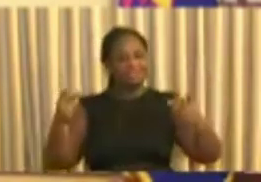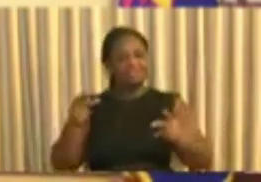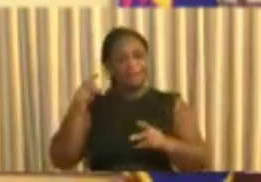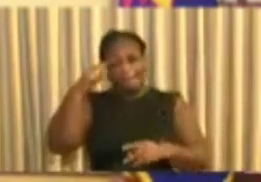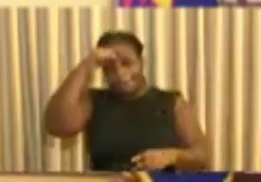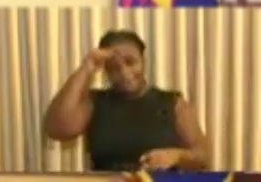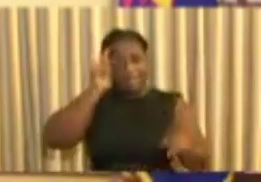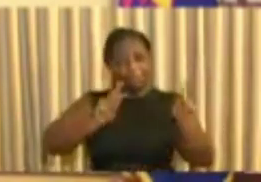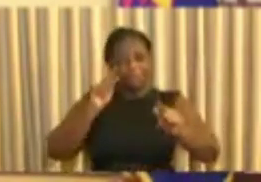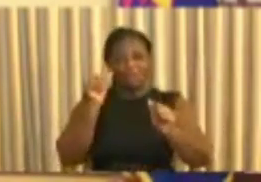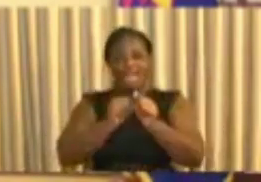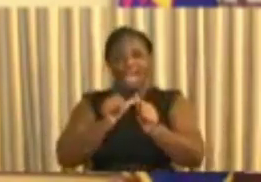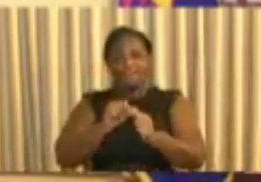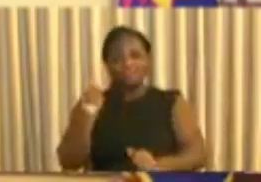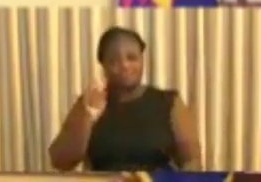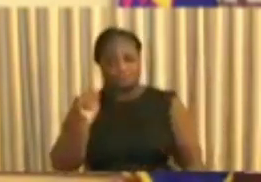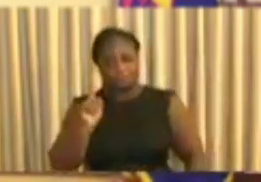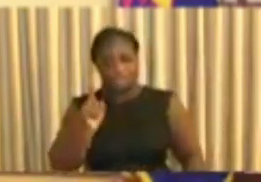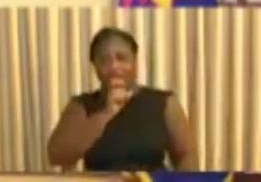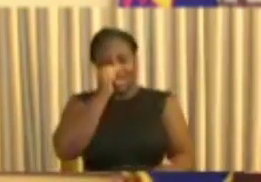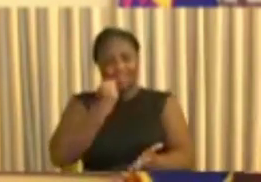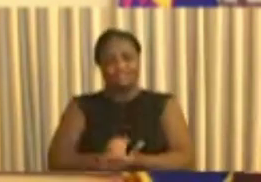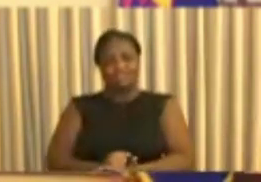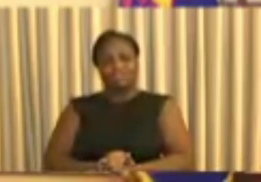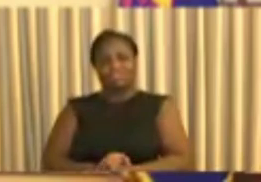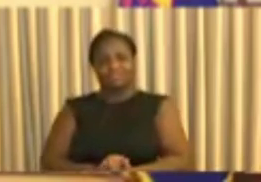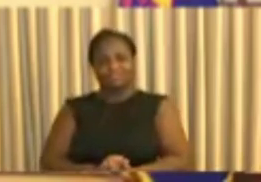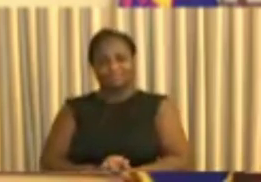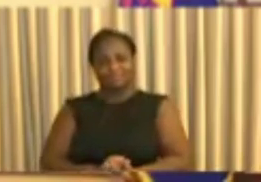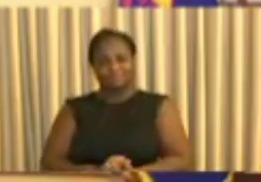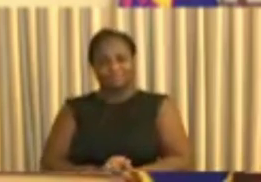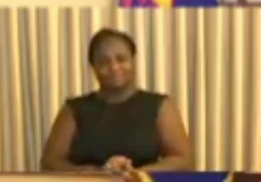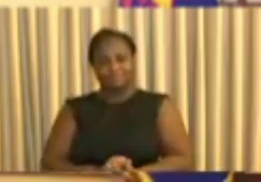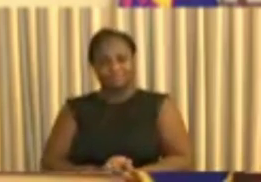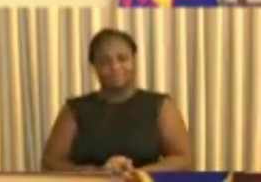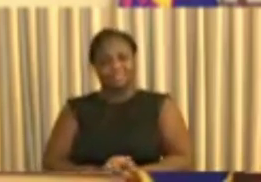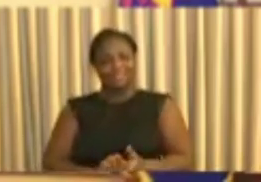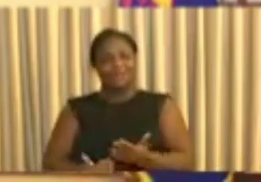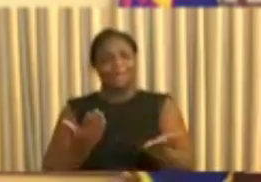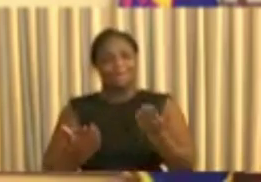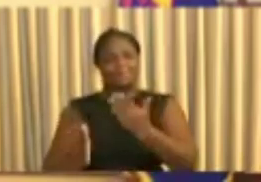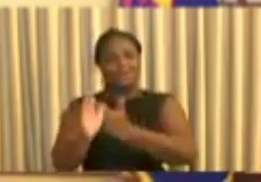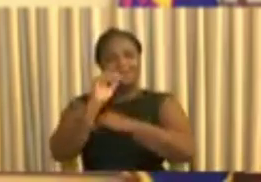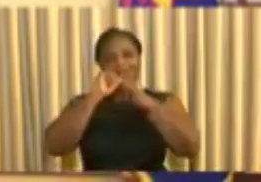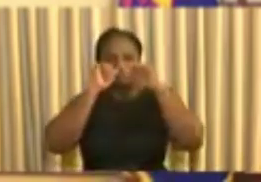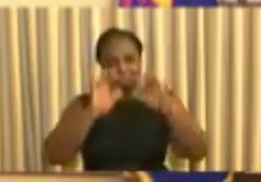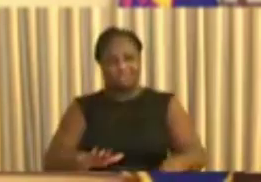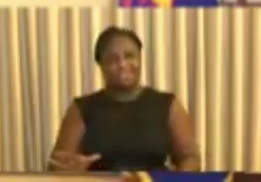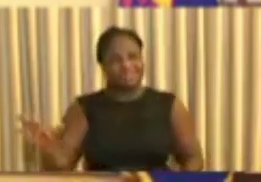black people everywhere are assured. May God bless us